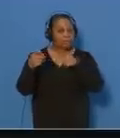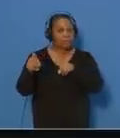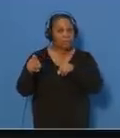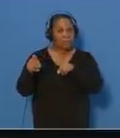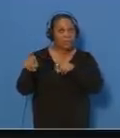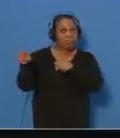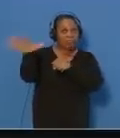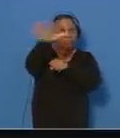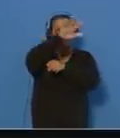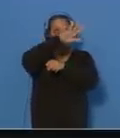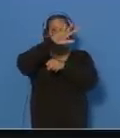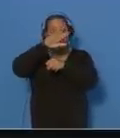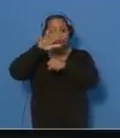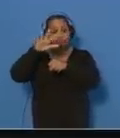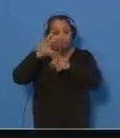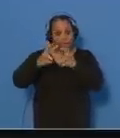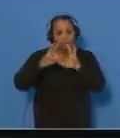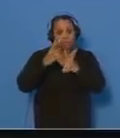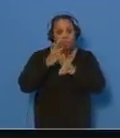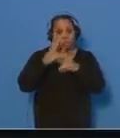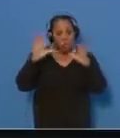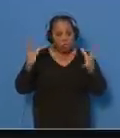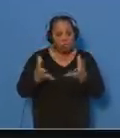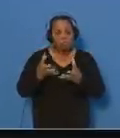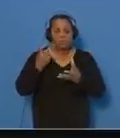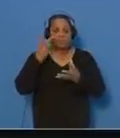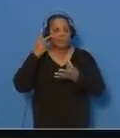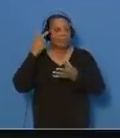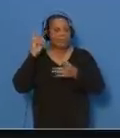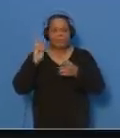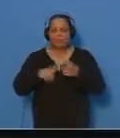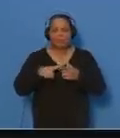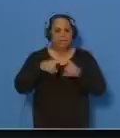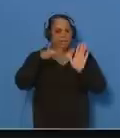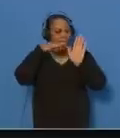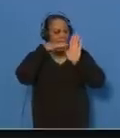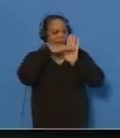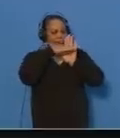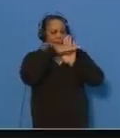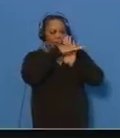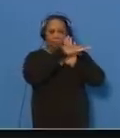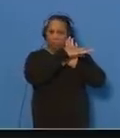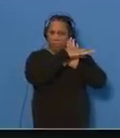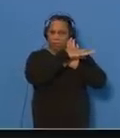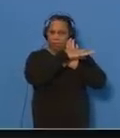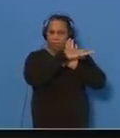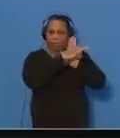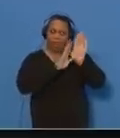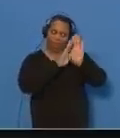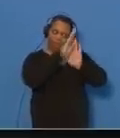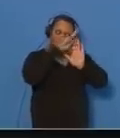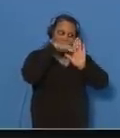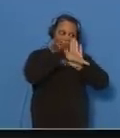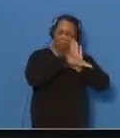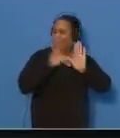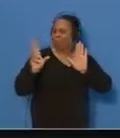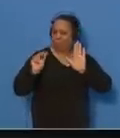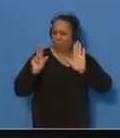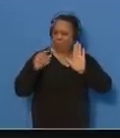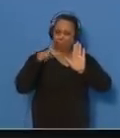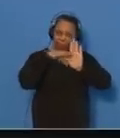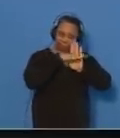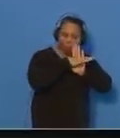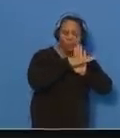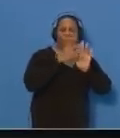across the world where they have seen their inability to flatten the curve. In Bermuda, we have acted early.